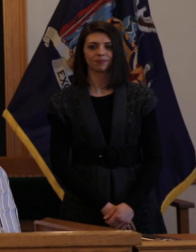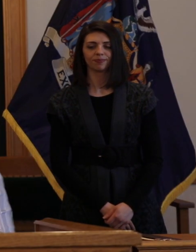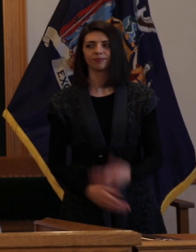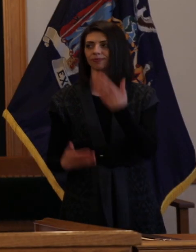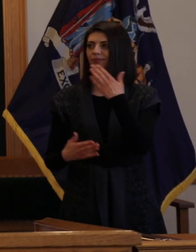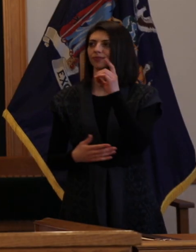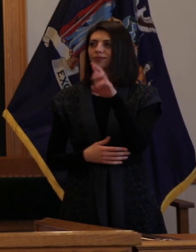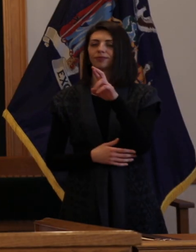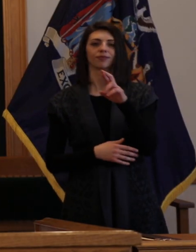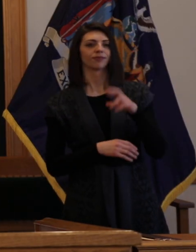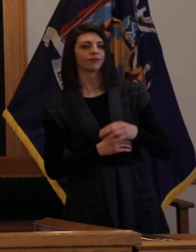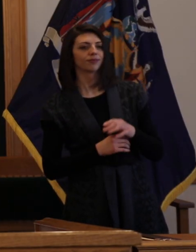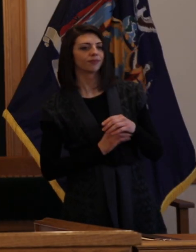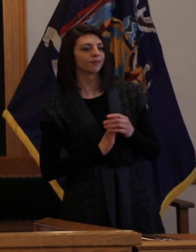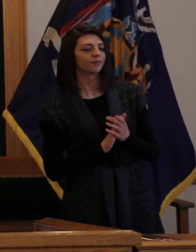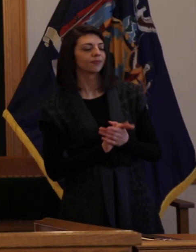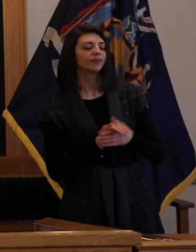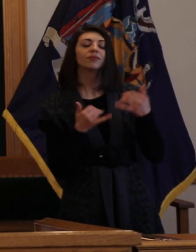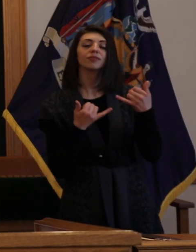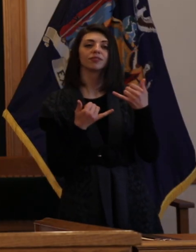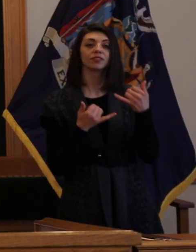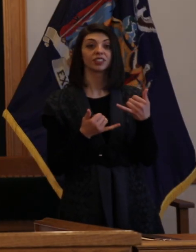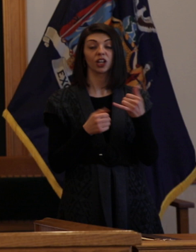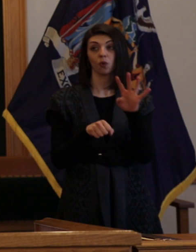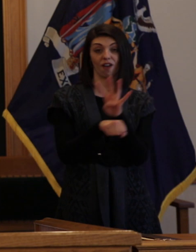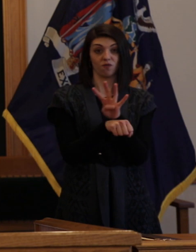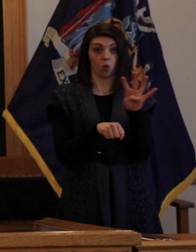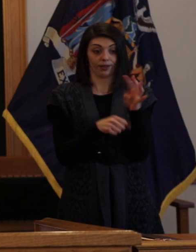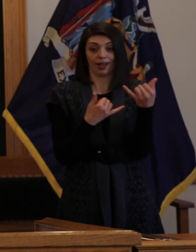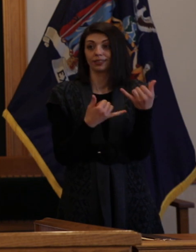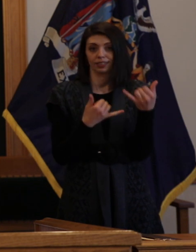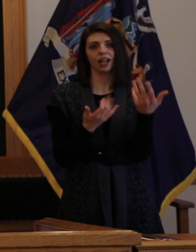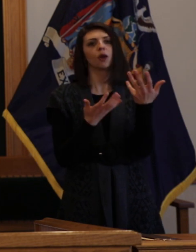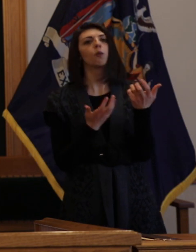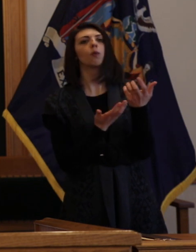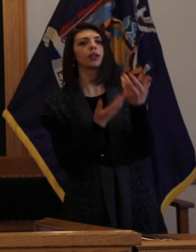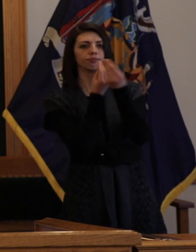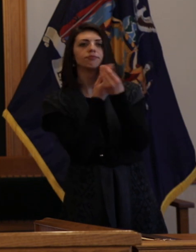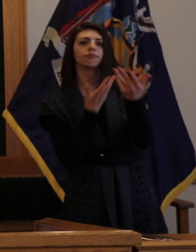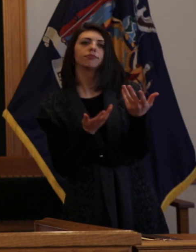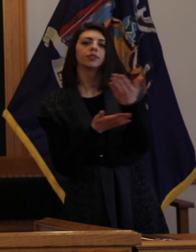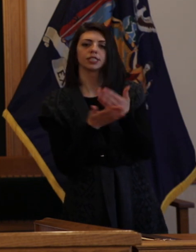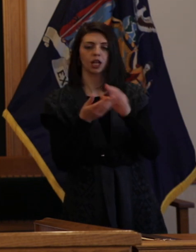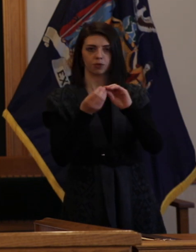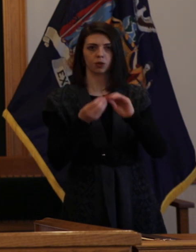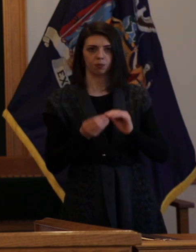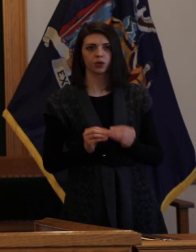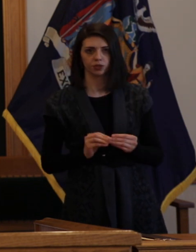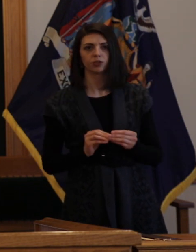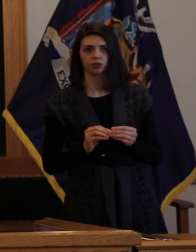Thank you, Dr. Lipke. At this time, as of 4 o'clock today, just wanted to review some of the numbers that we have as far